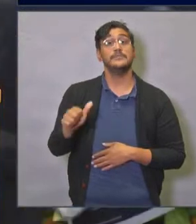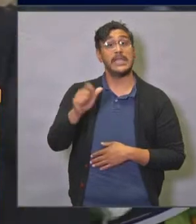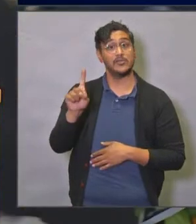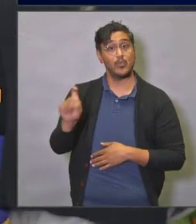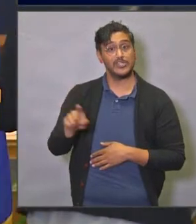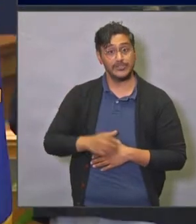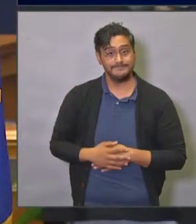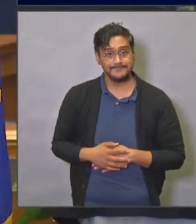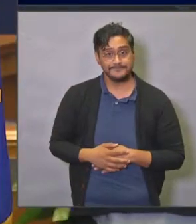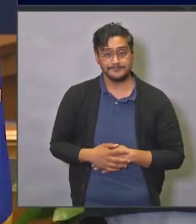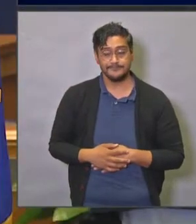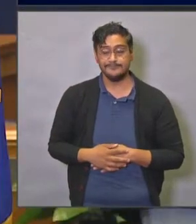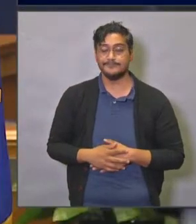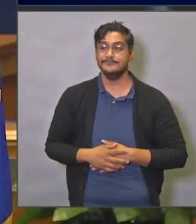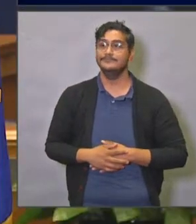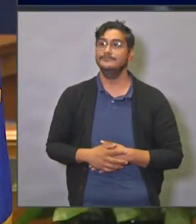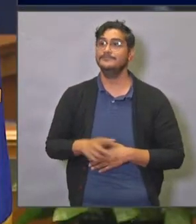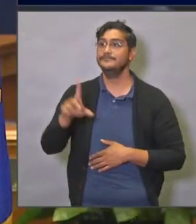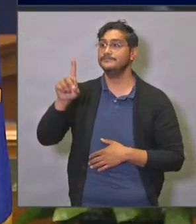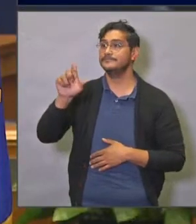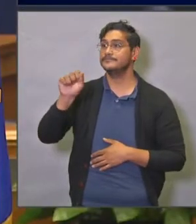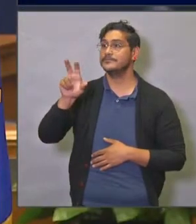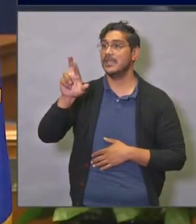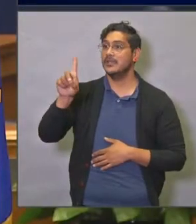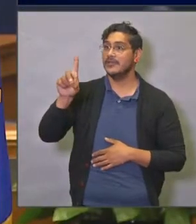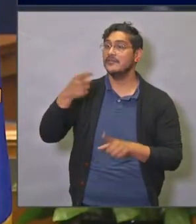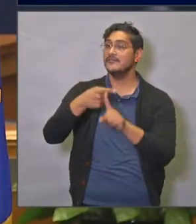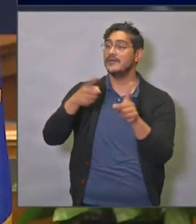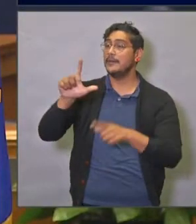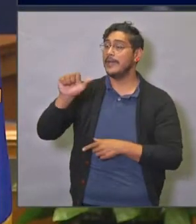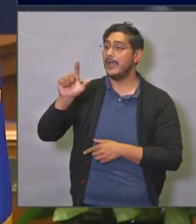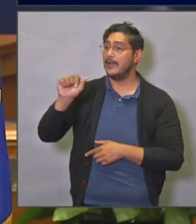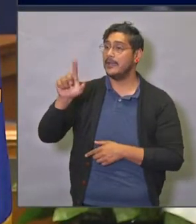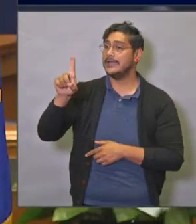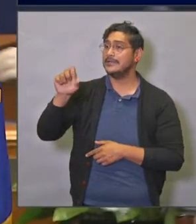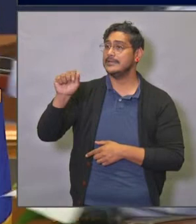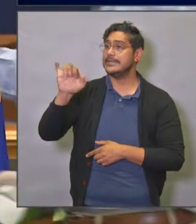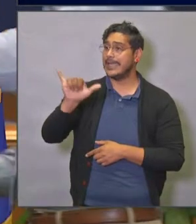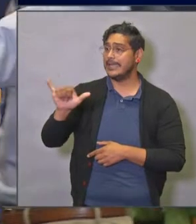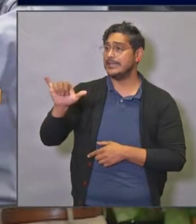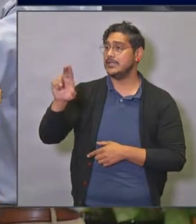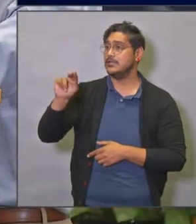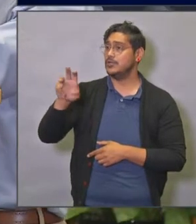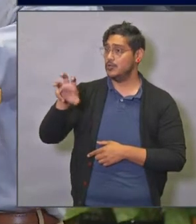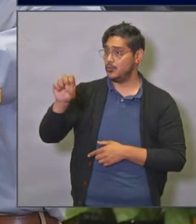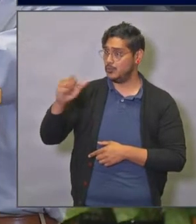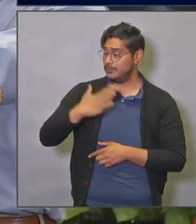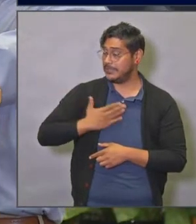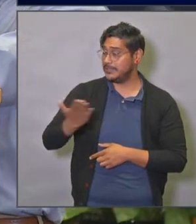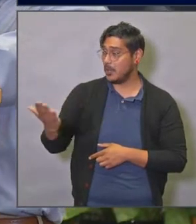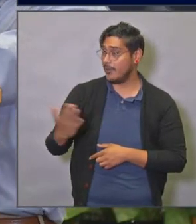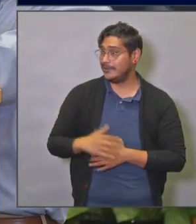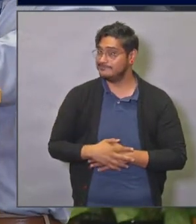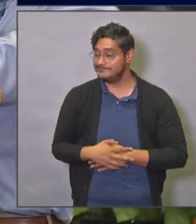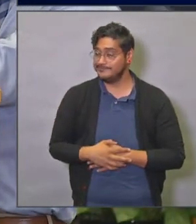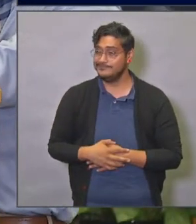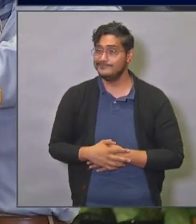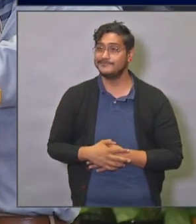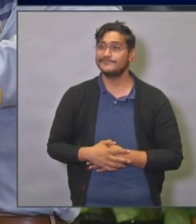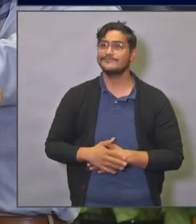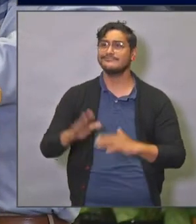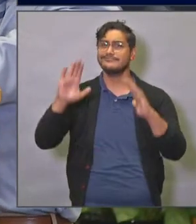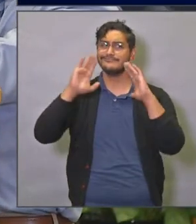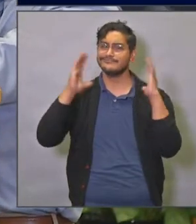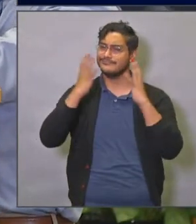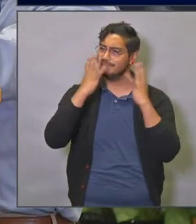And next, we'll open the line of David Rosenfeld with LA Daily News. Your line is open. Hi, thanks so much.